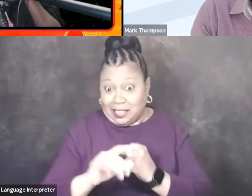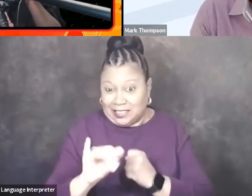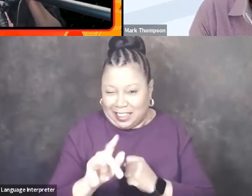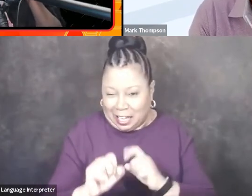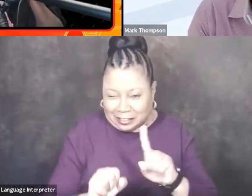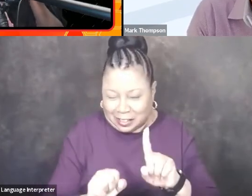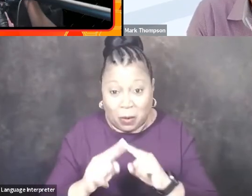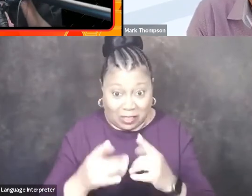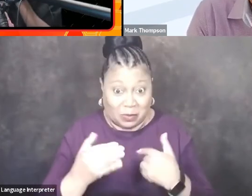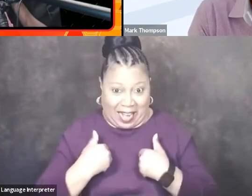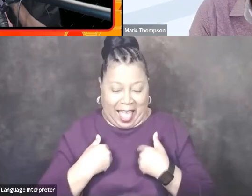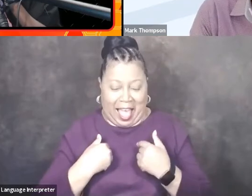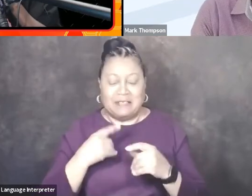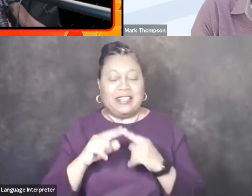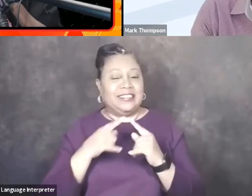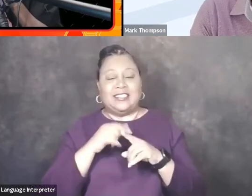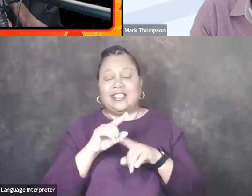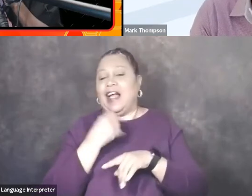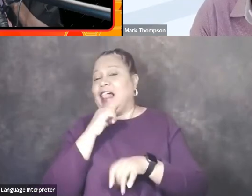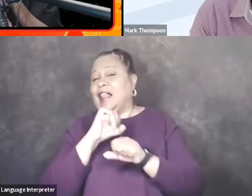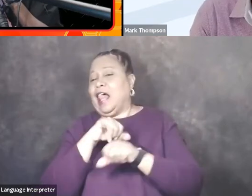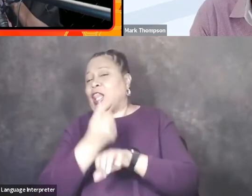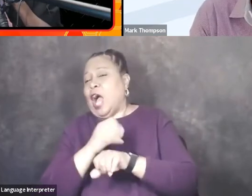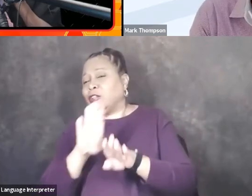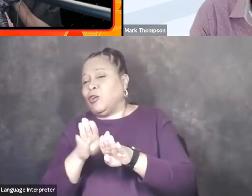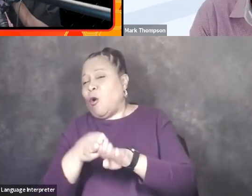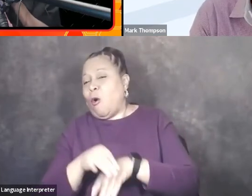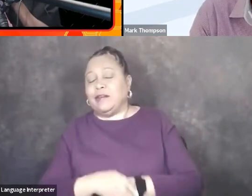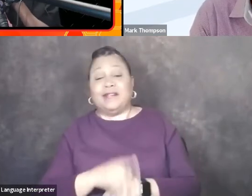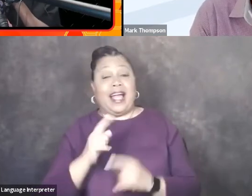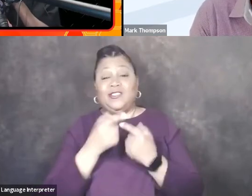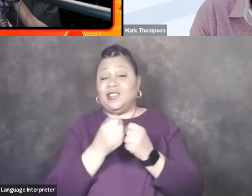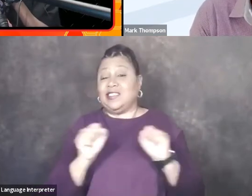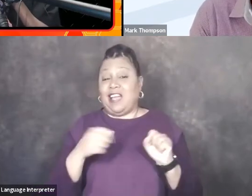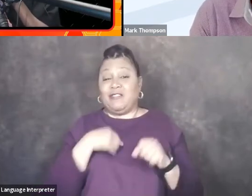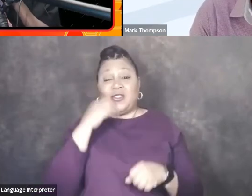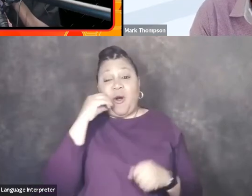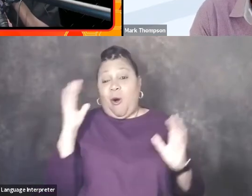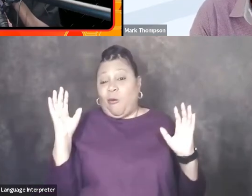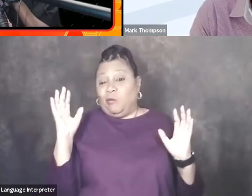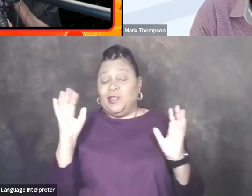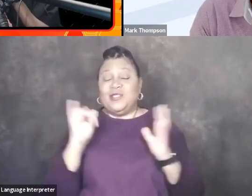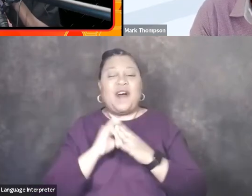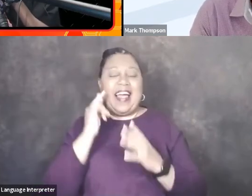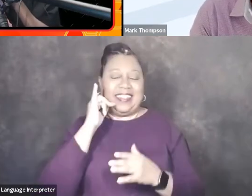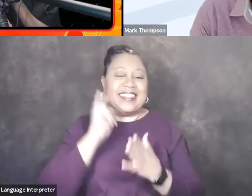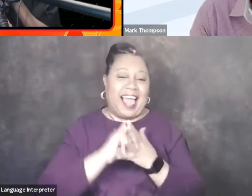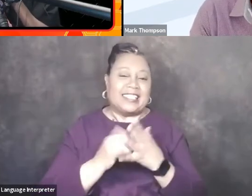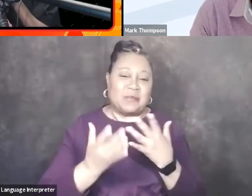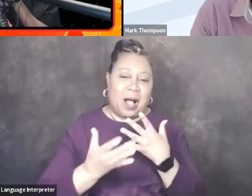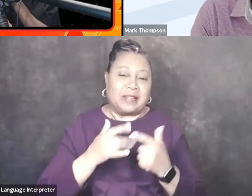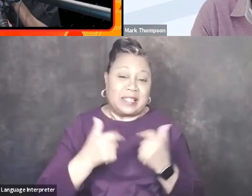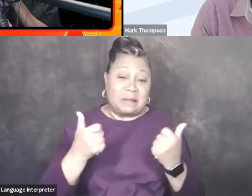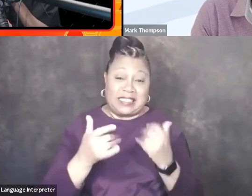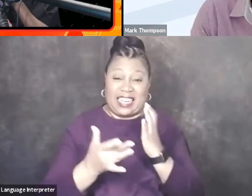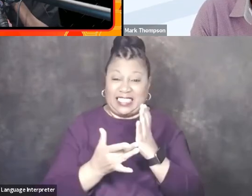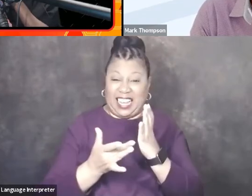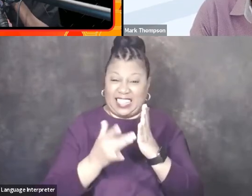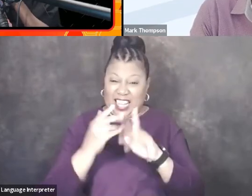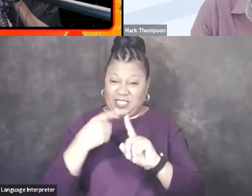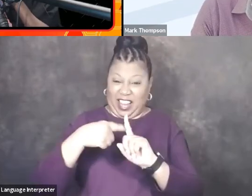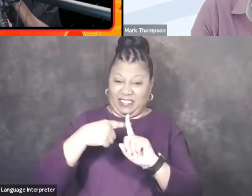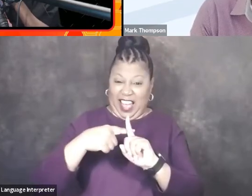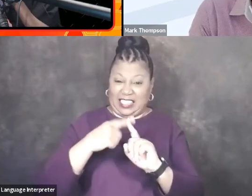what I have. And you just tell it to lock the doors and you're safe and sound in your home. So that, I think that's probably the biggest technological advance